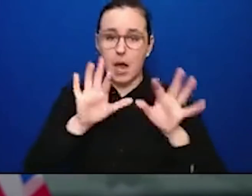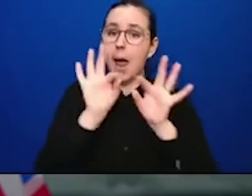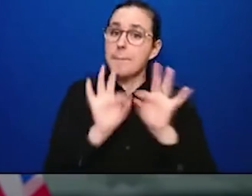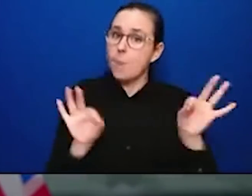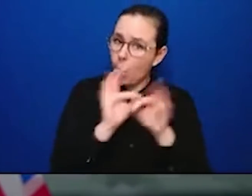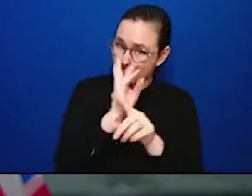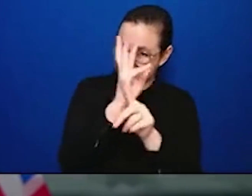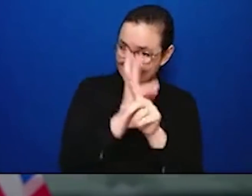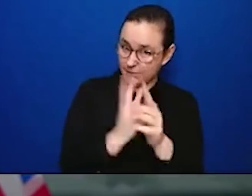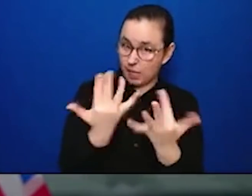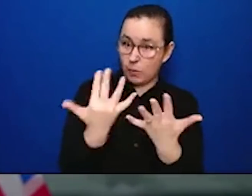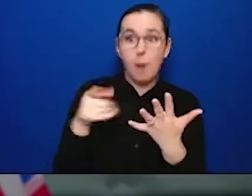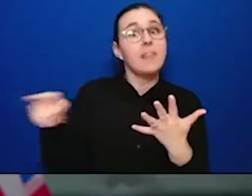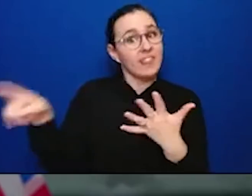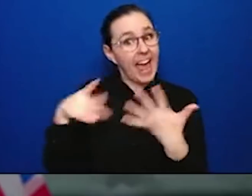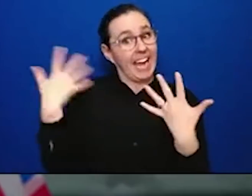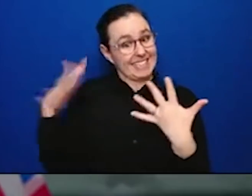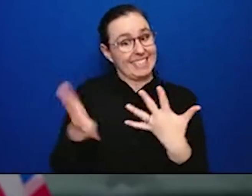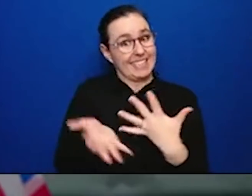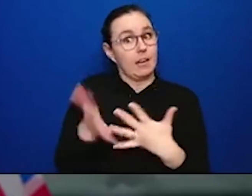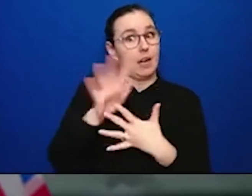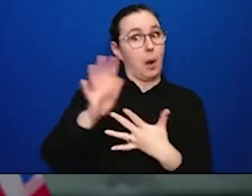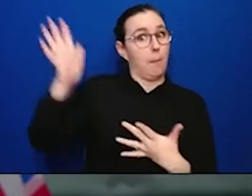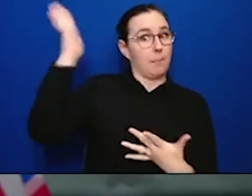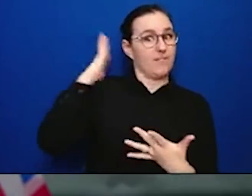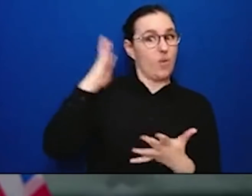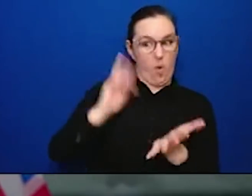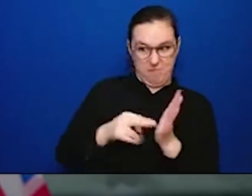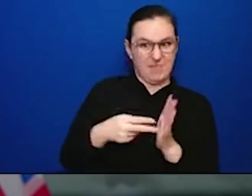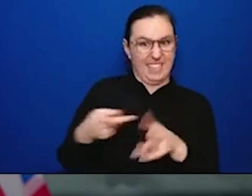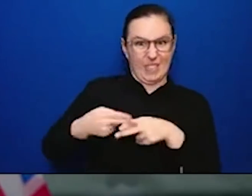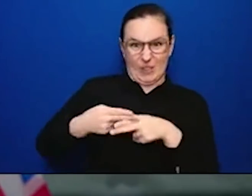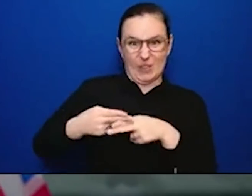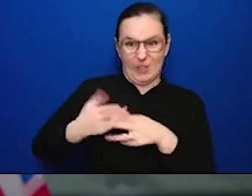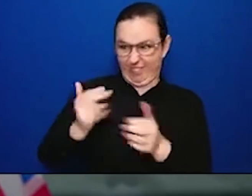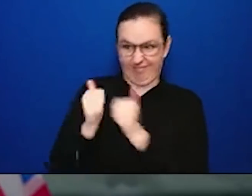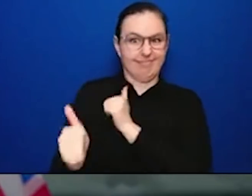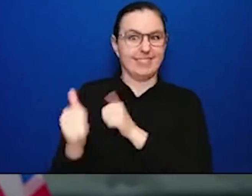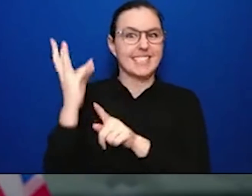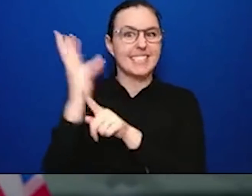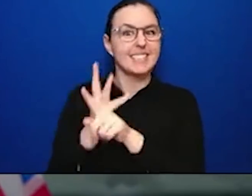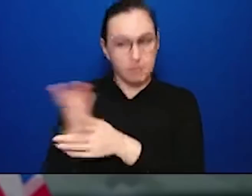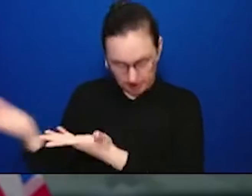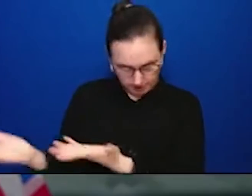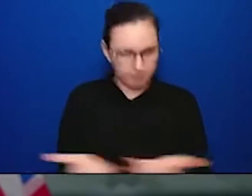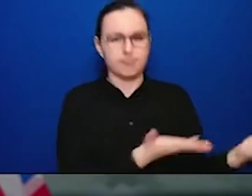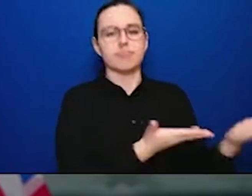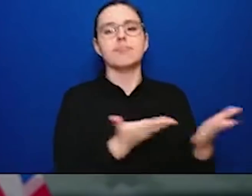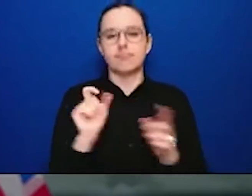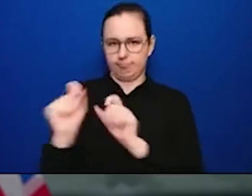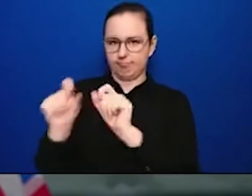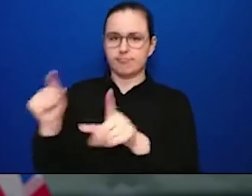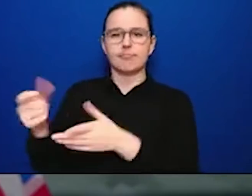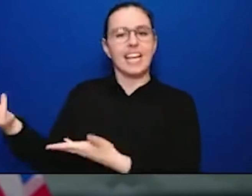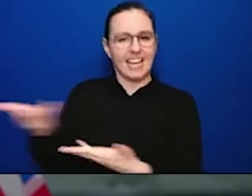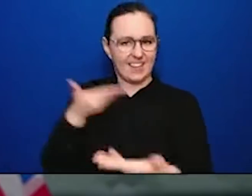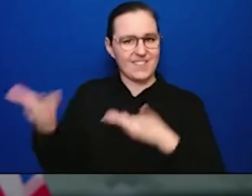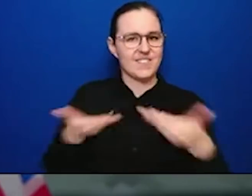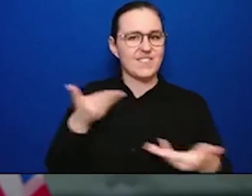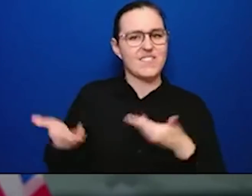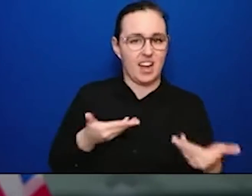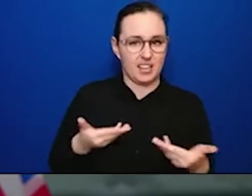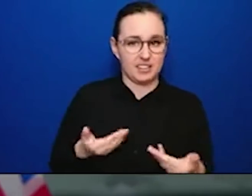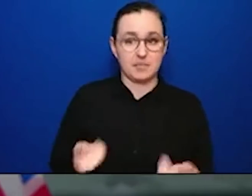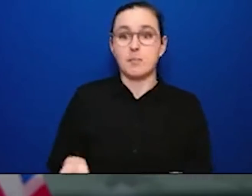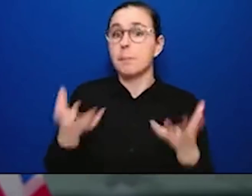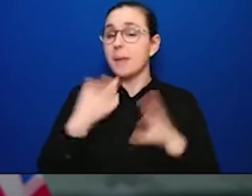but many teachers, many other staff who are in the younger age groups will have started to receive their invites starting